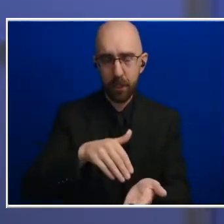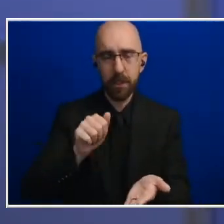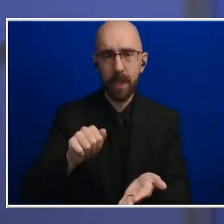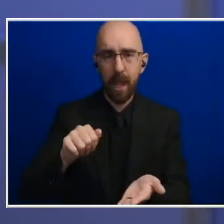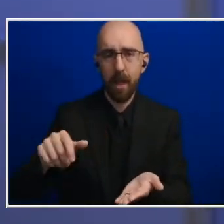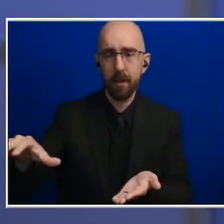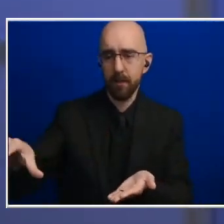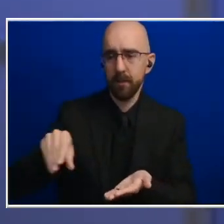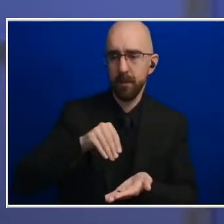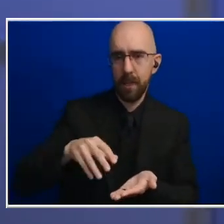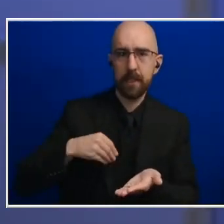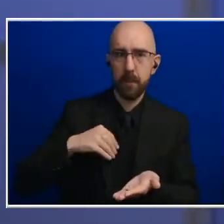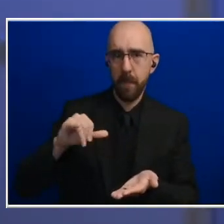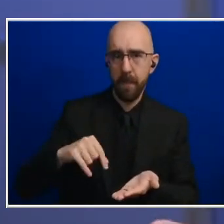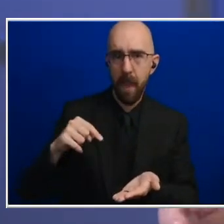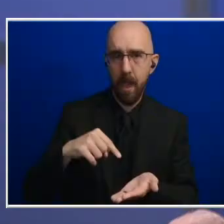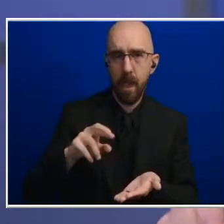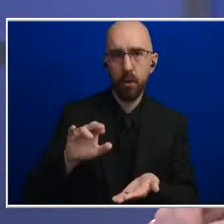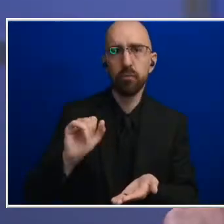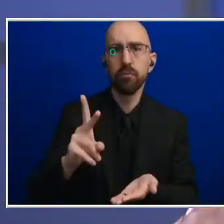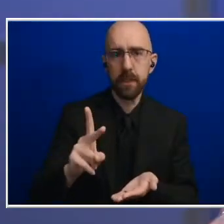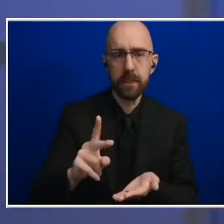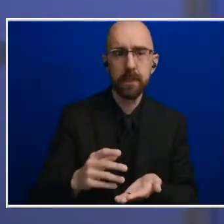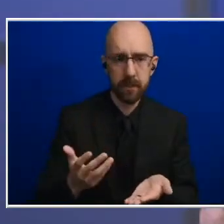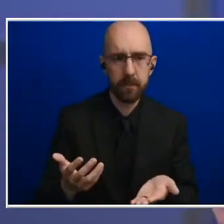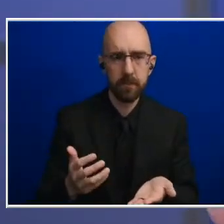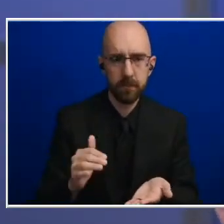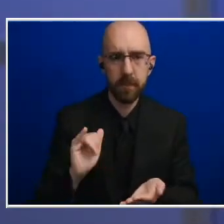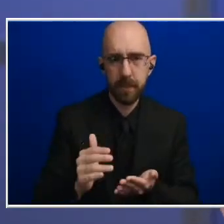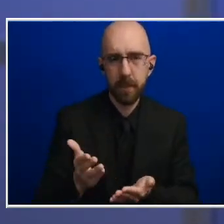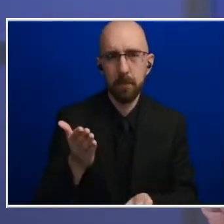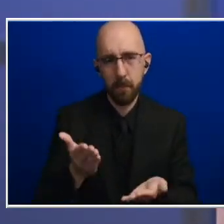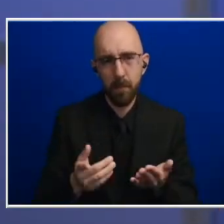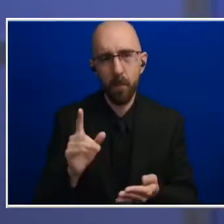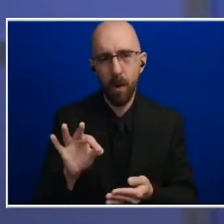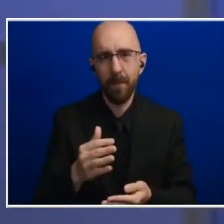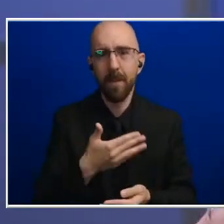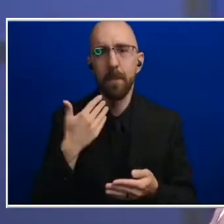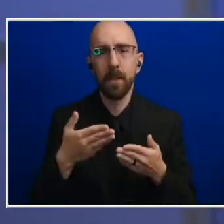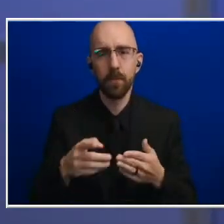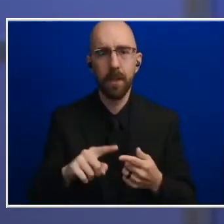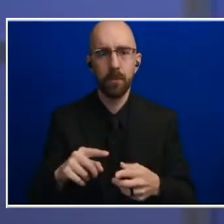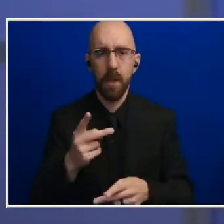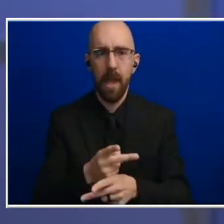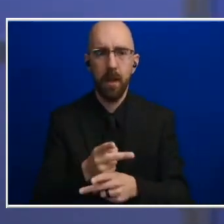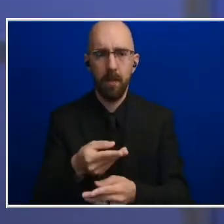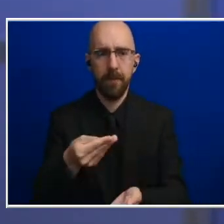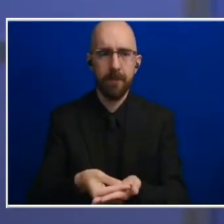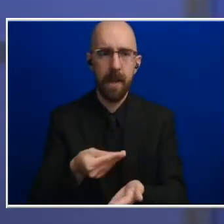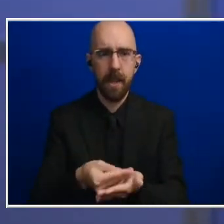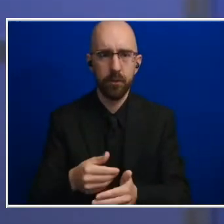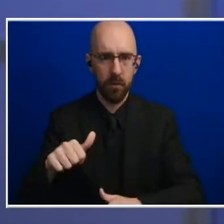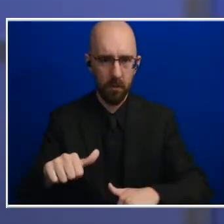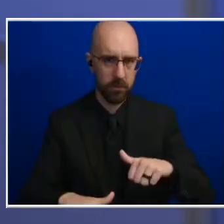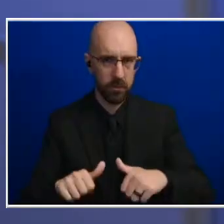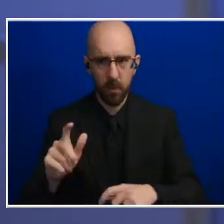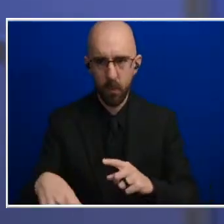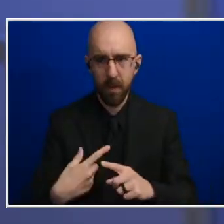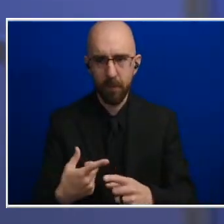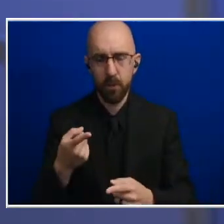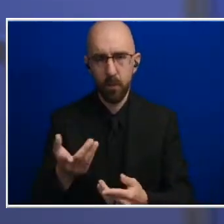can take that risk is probably one of the best ways to handle the financial uncertainty when you're delivering this type of